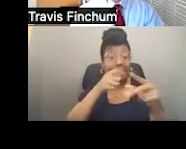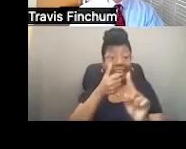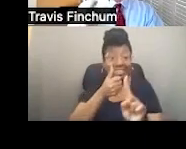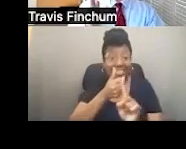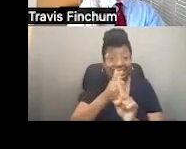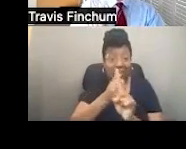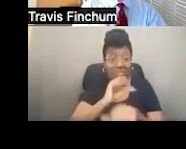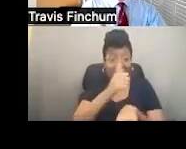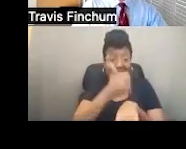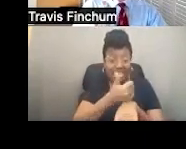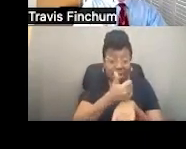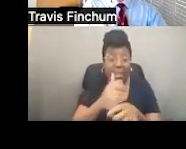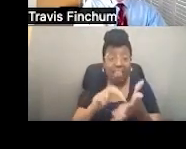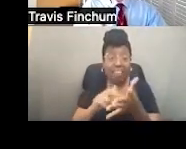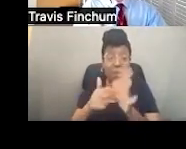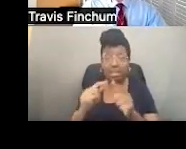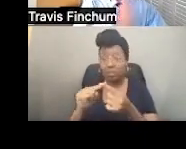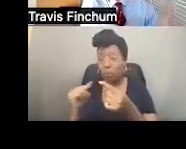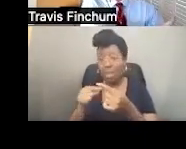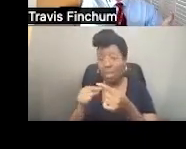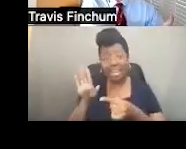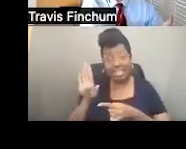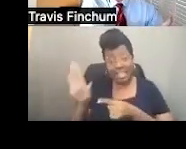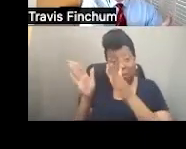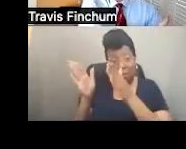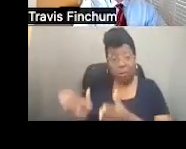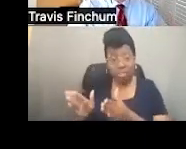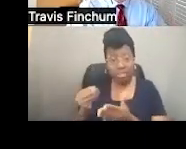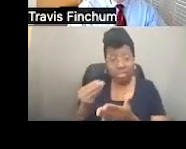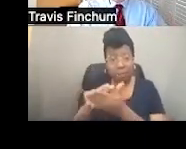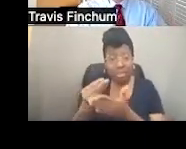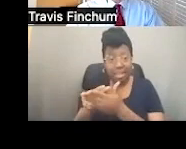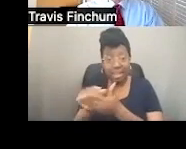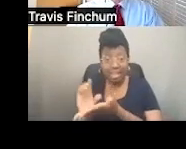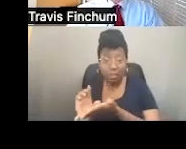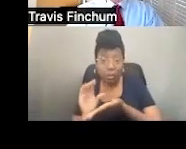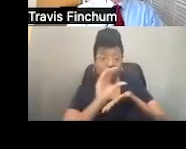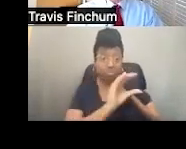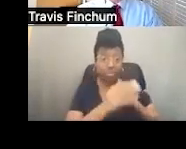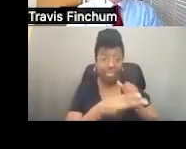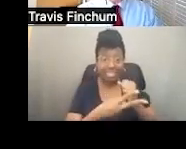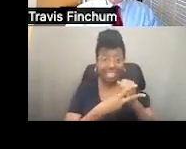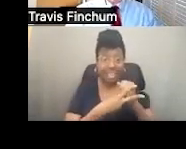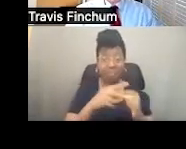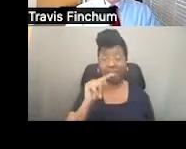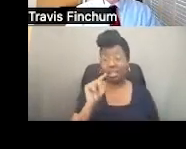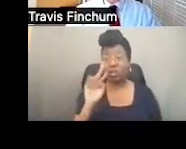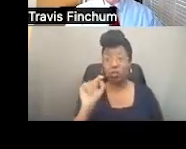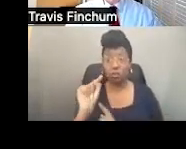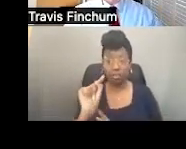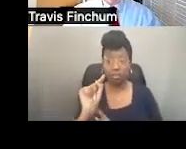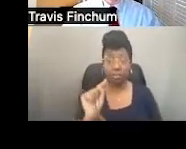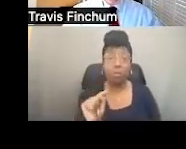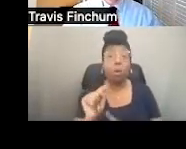trust. That's when it's the beneficiary's money that's going into the trust. Or it's going to be what's called a